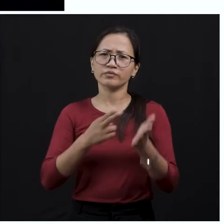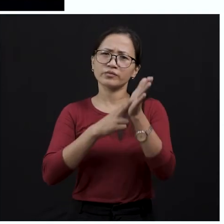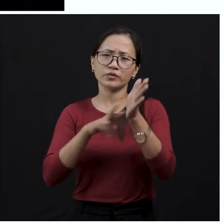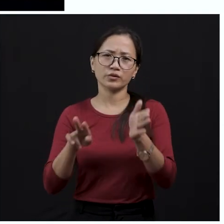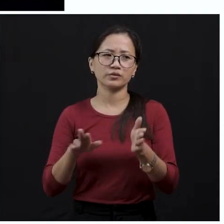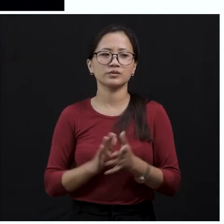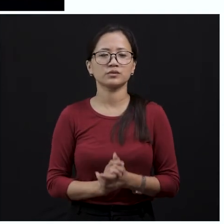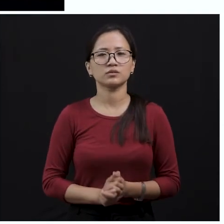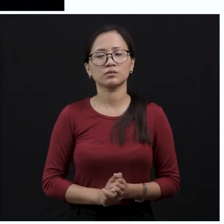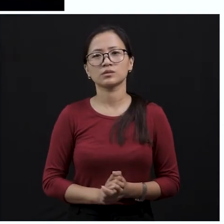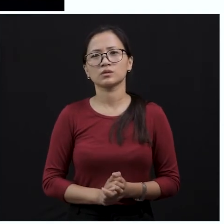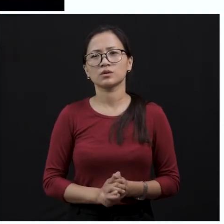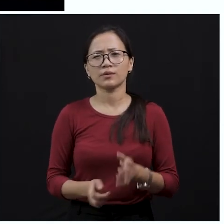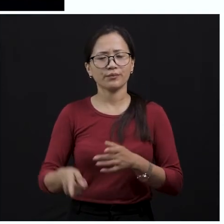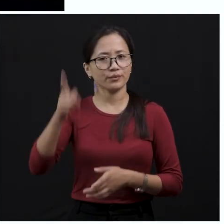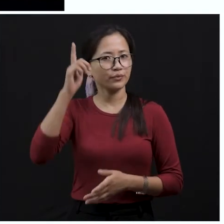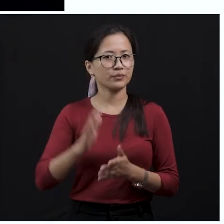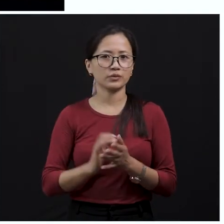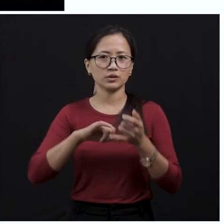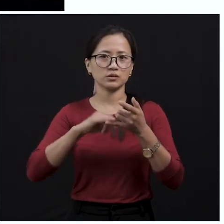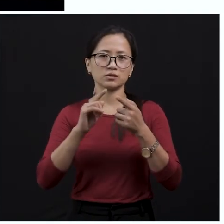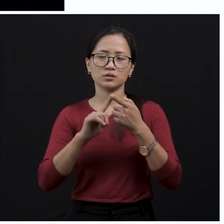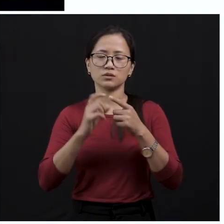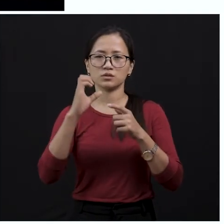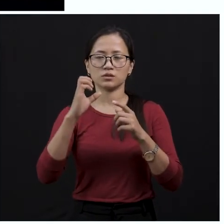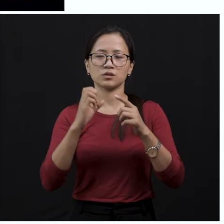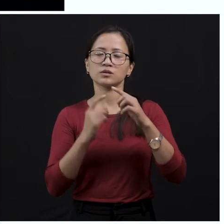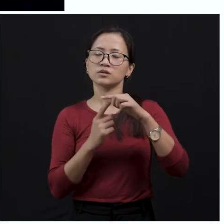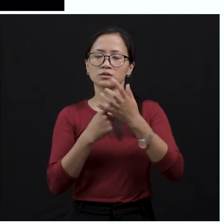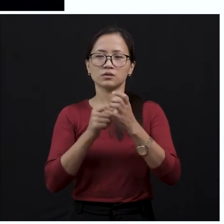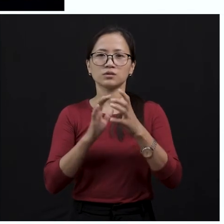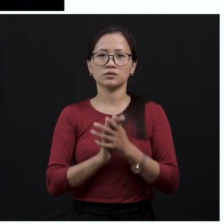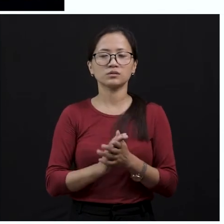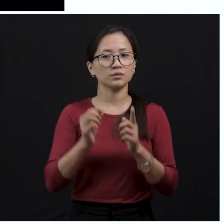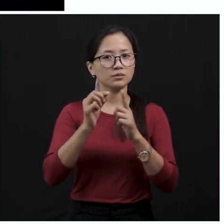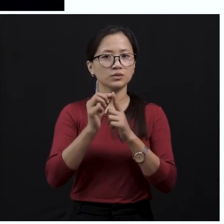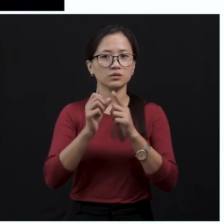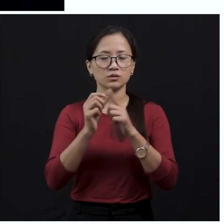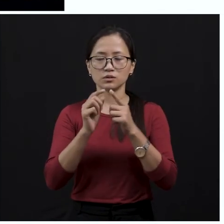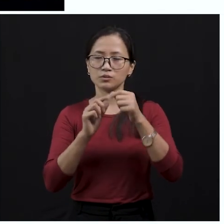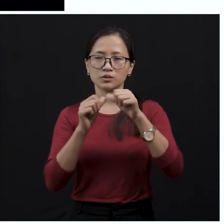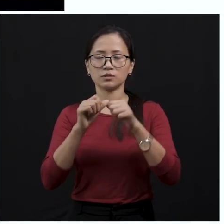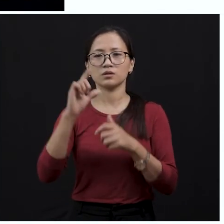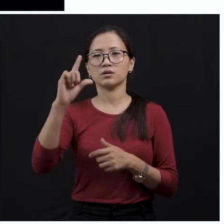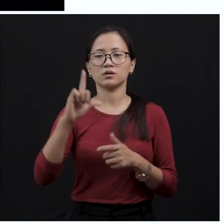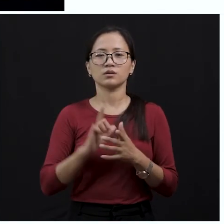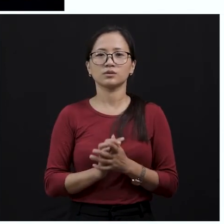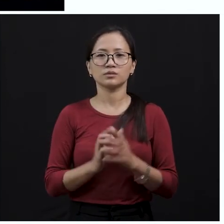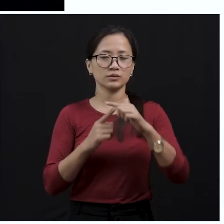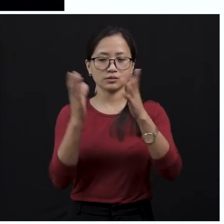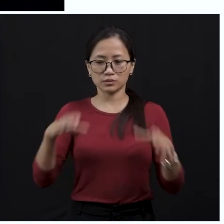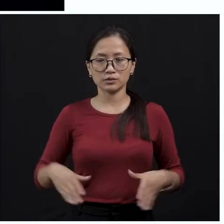nature, and one of their most sacred tree was a people tree. Okay, so this people tree